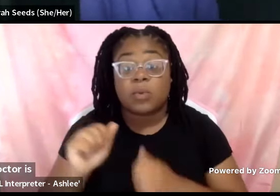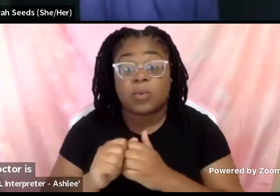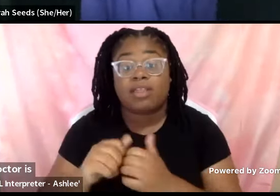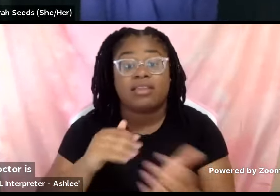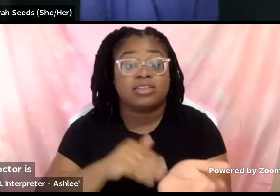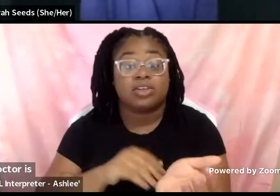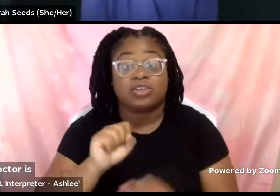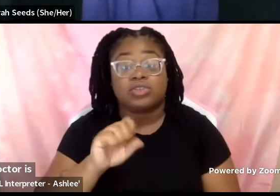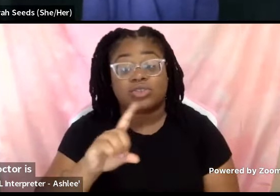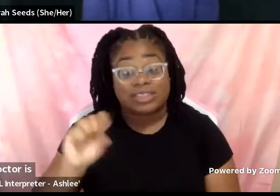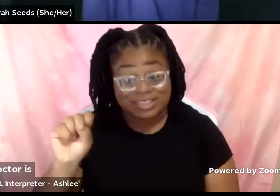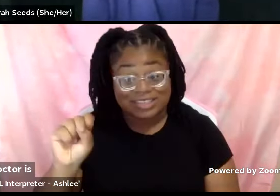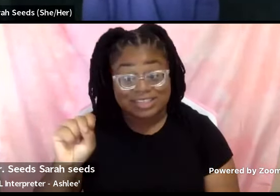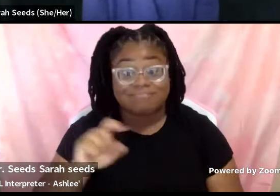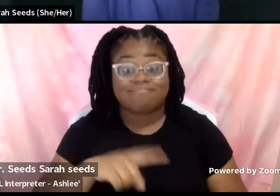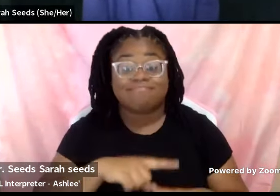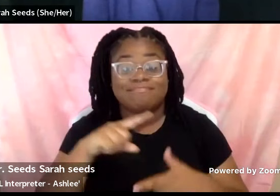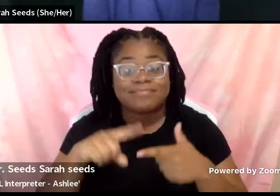Hand.